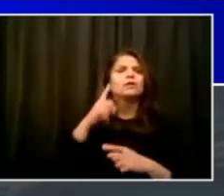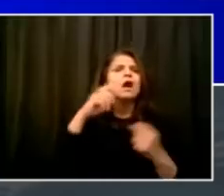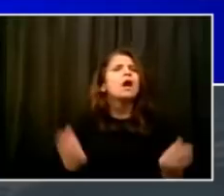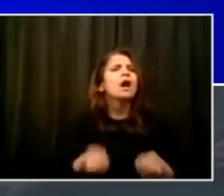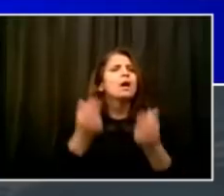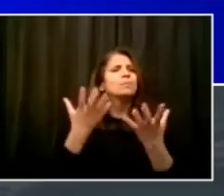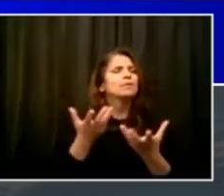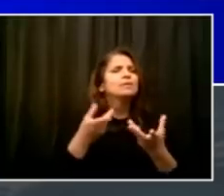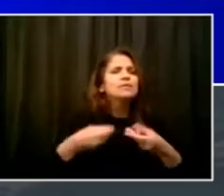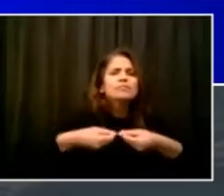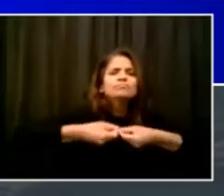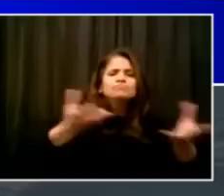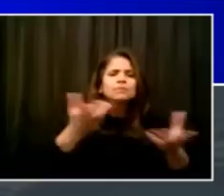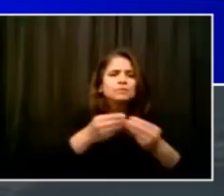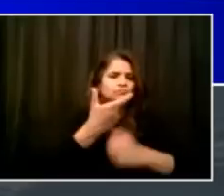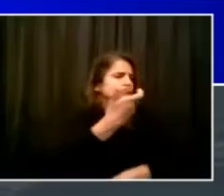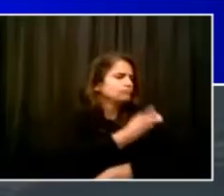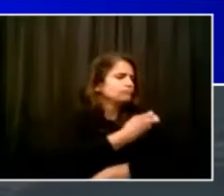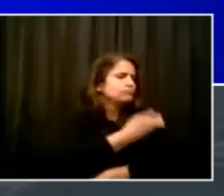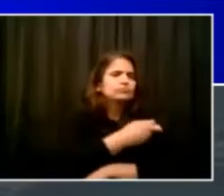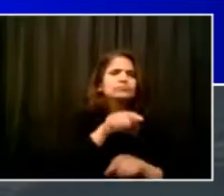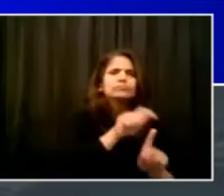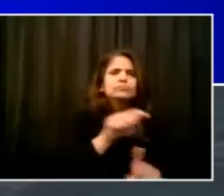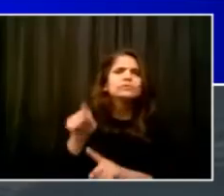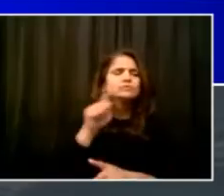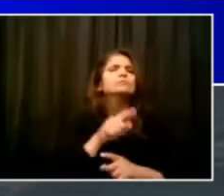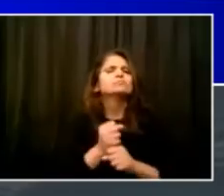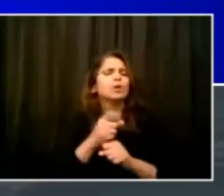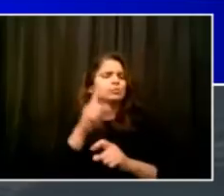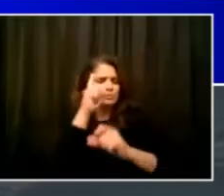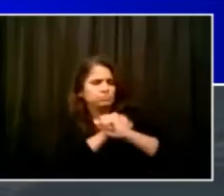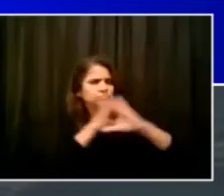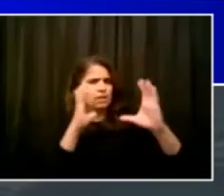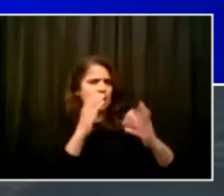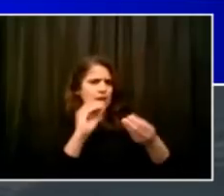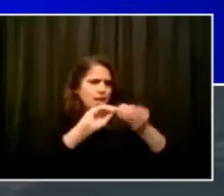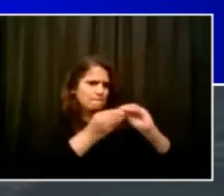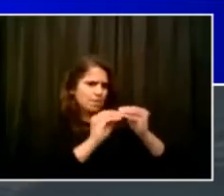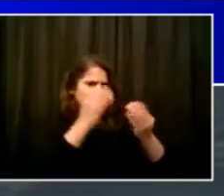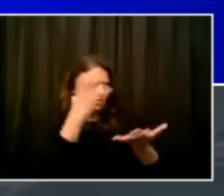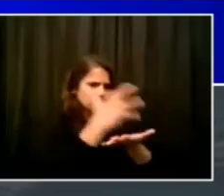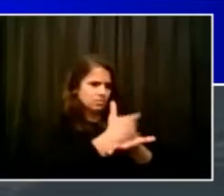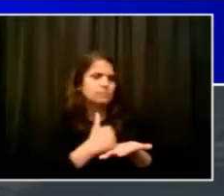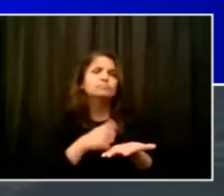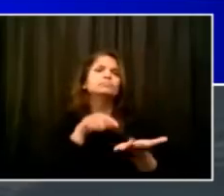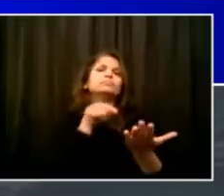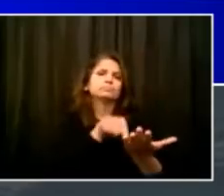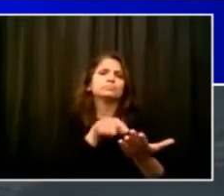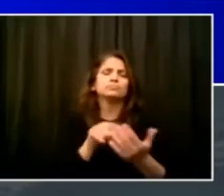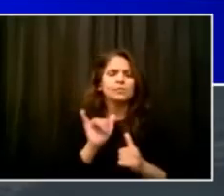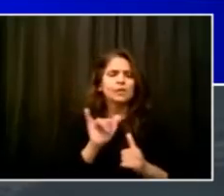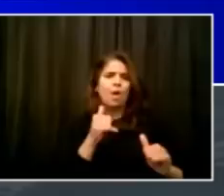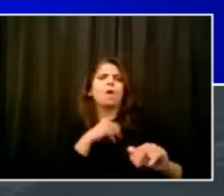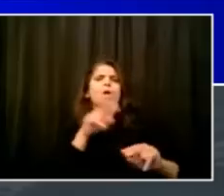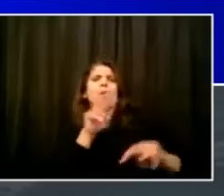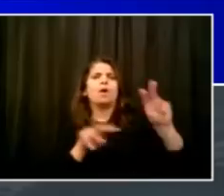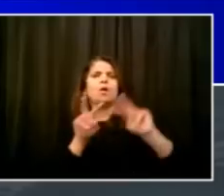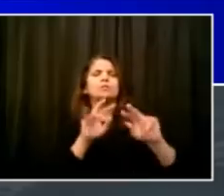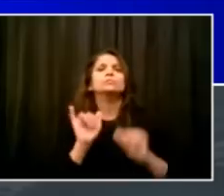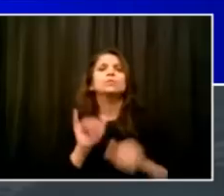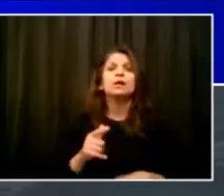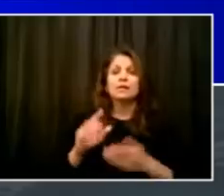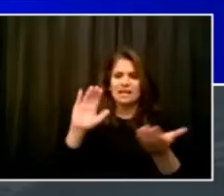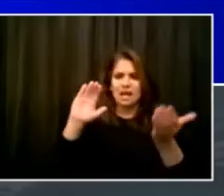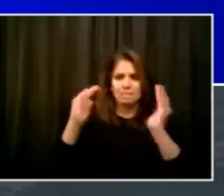Compared that period of time this year to the same period last year, and what we found was quite shocking and troubling. The number of